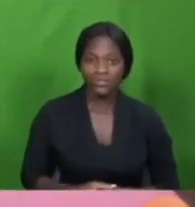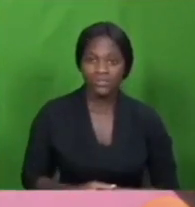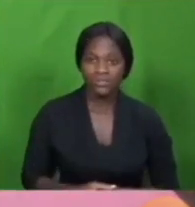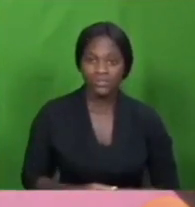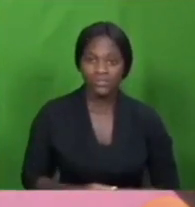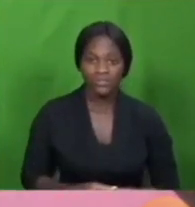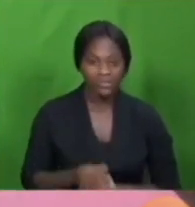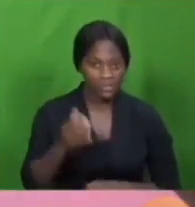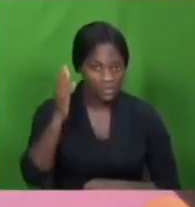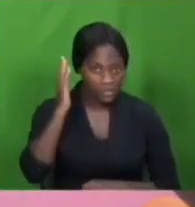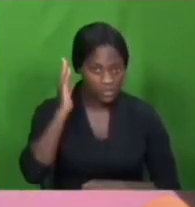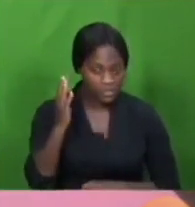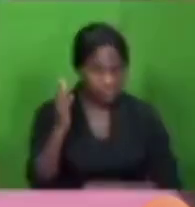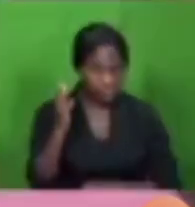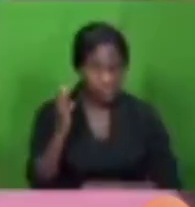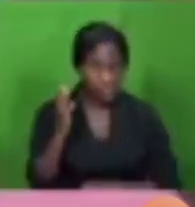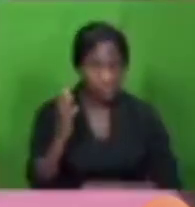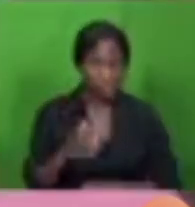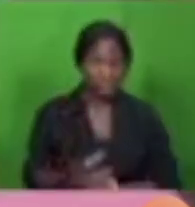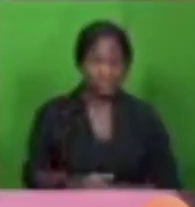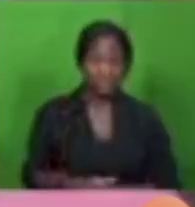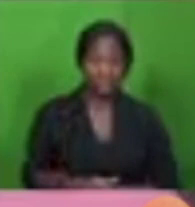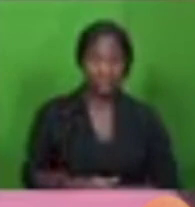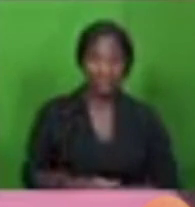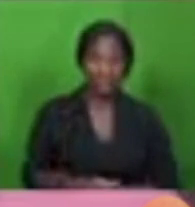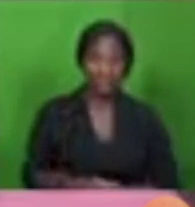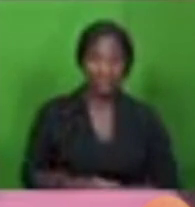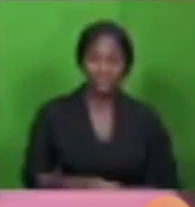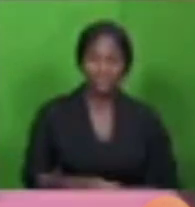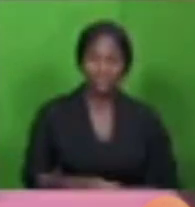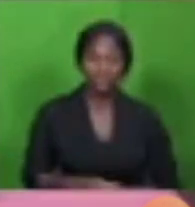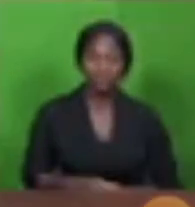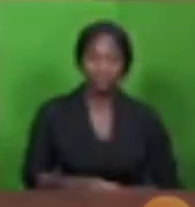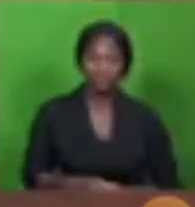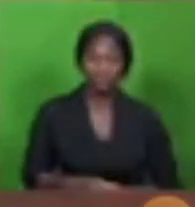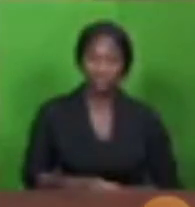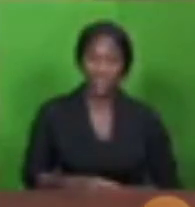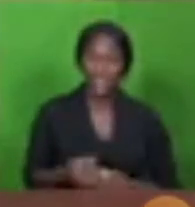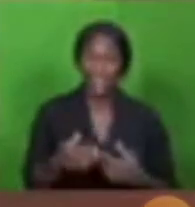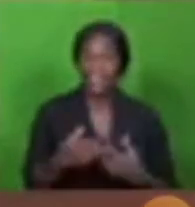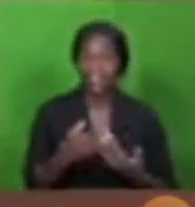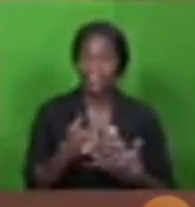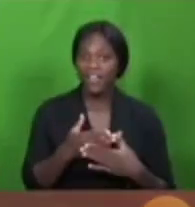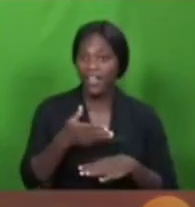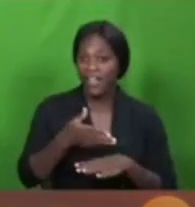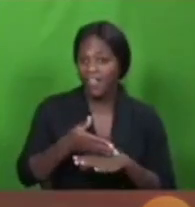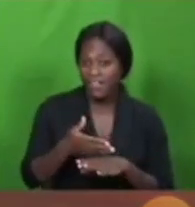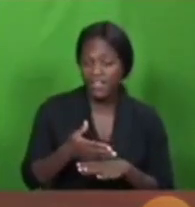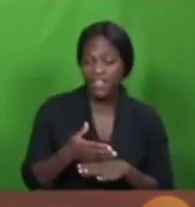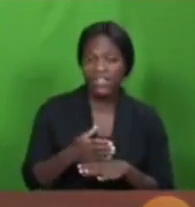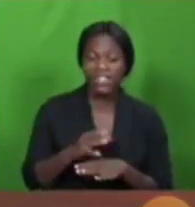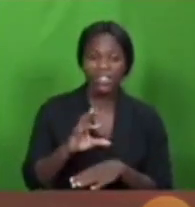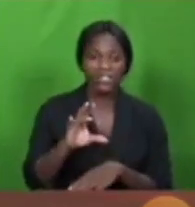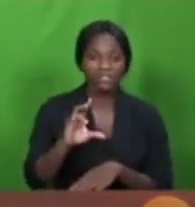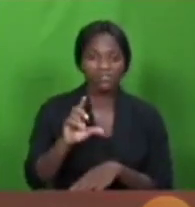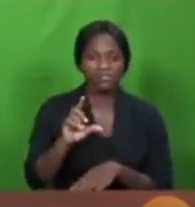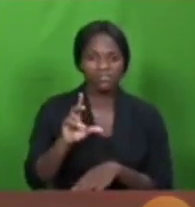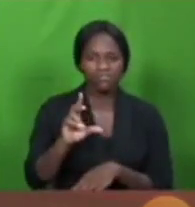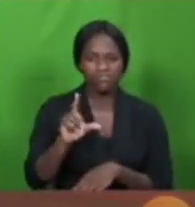shall, and C says, come into force at the expiration of 31 sitting days, but have been so late unless